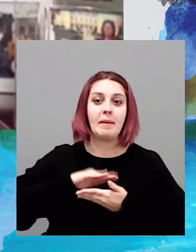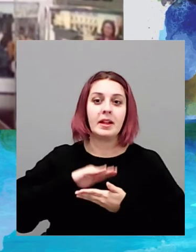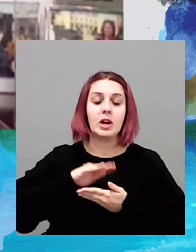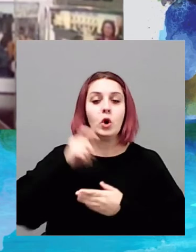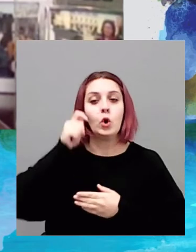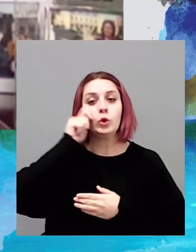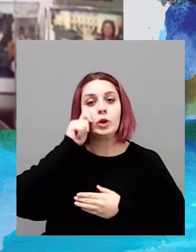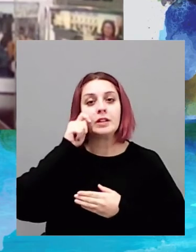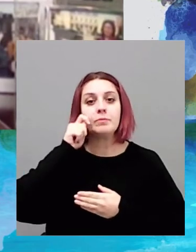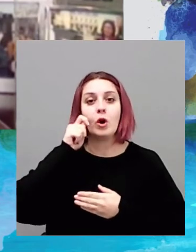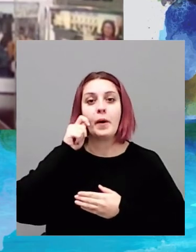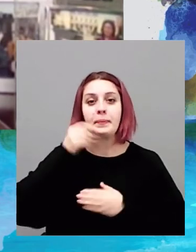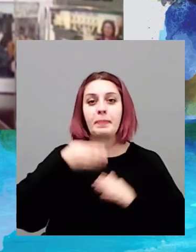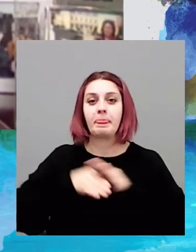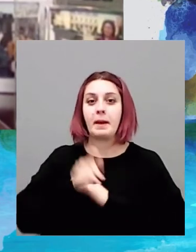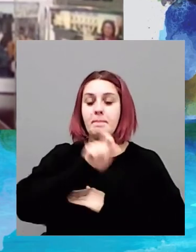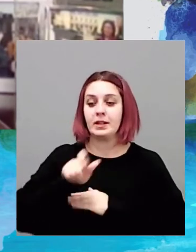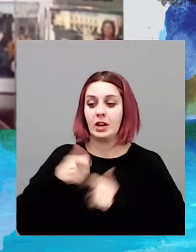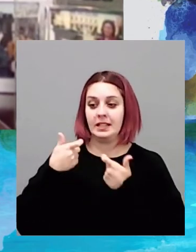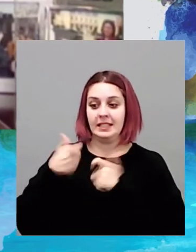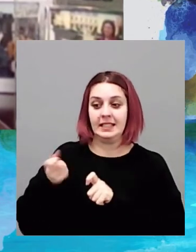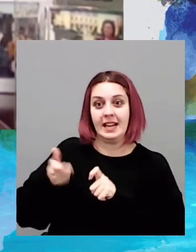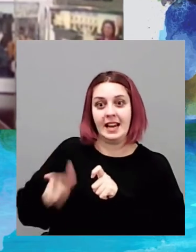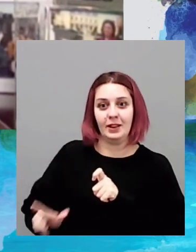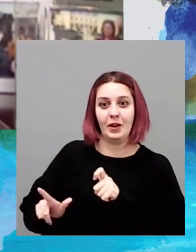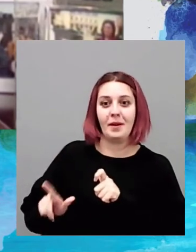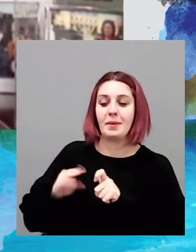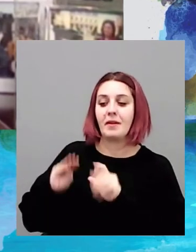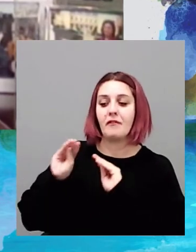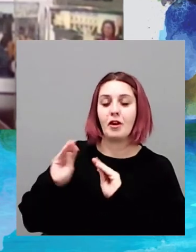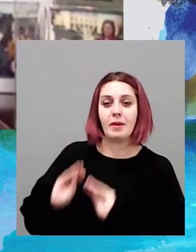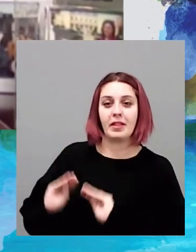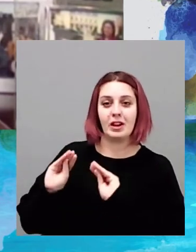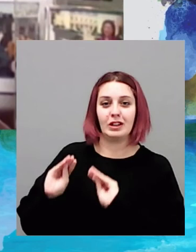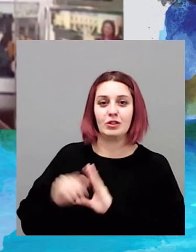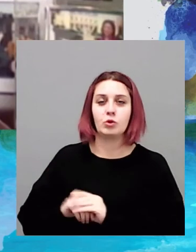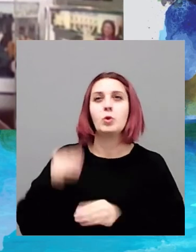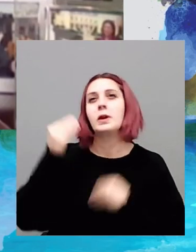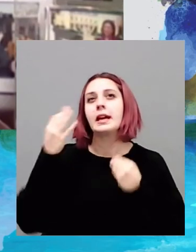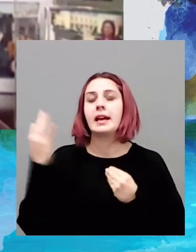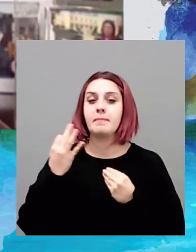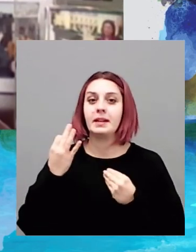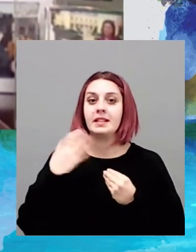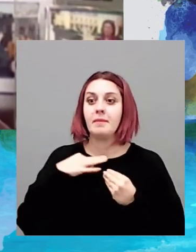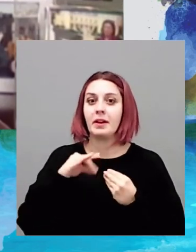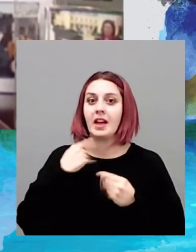I think this is a new idea that you launched in this panel, training on inclusiveness.